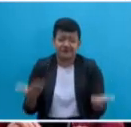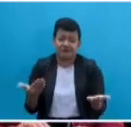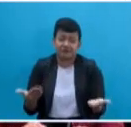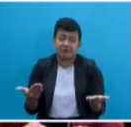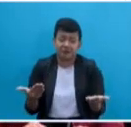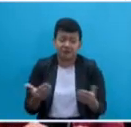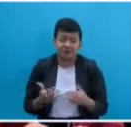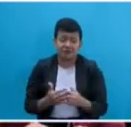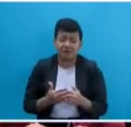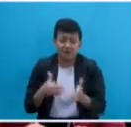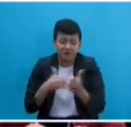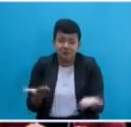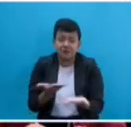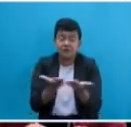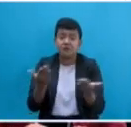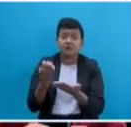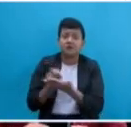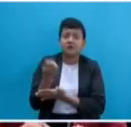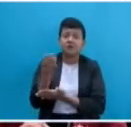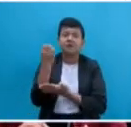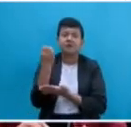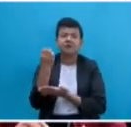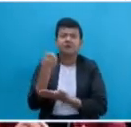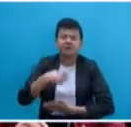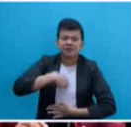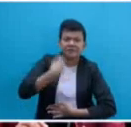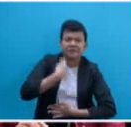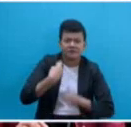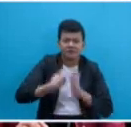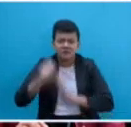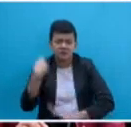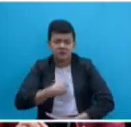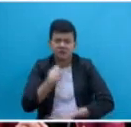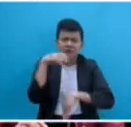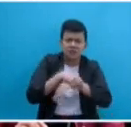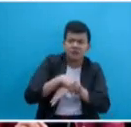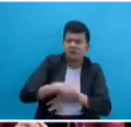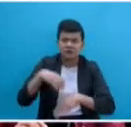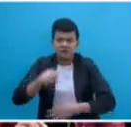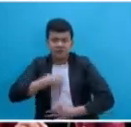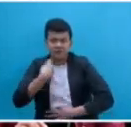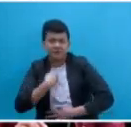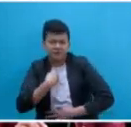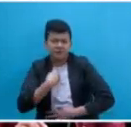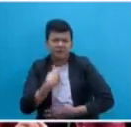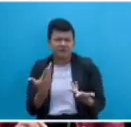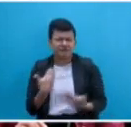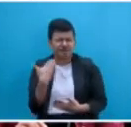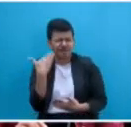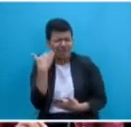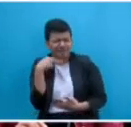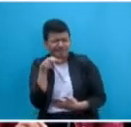economy. They have frustrated the police. They have frustrated the DPP and embarrassed our president by giving him